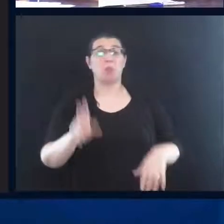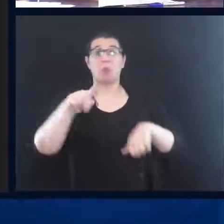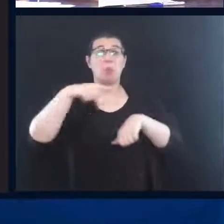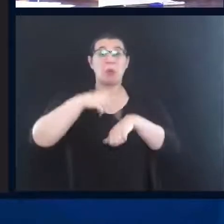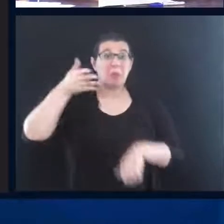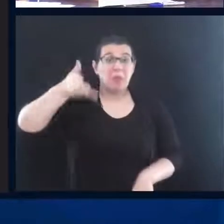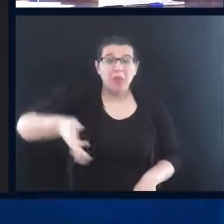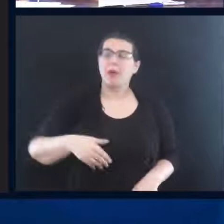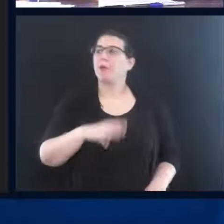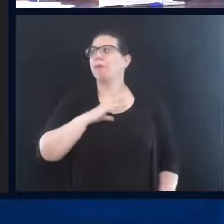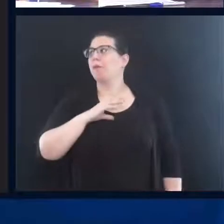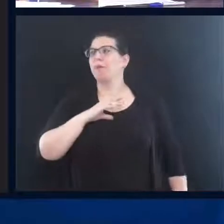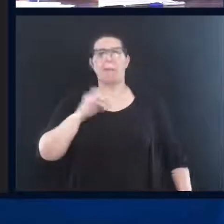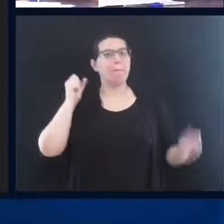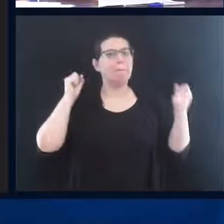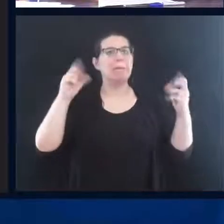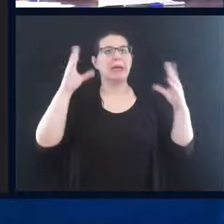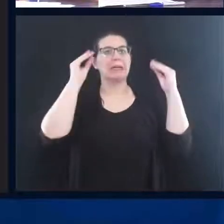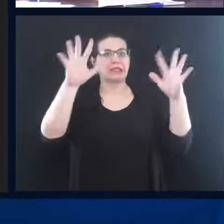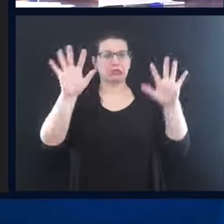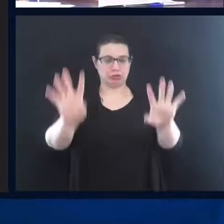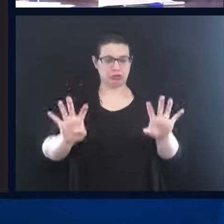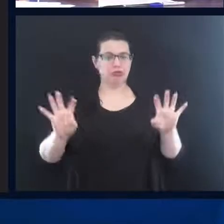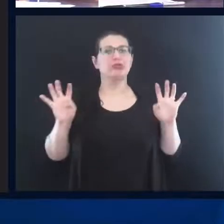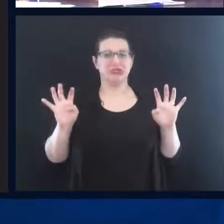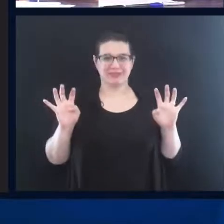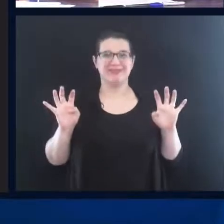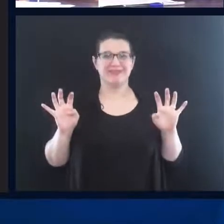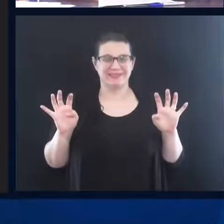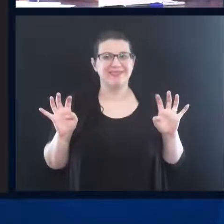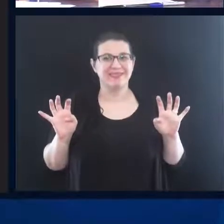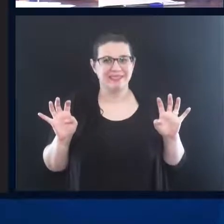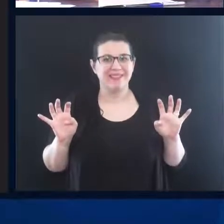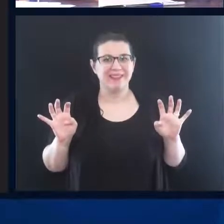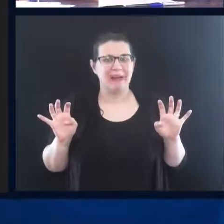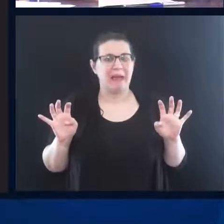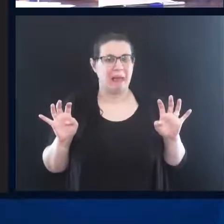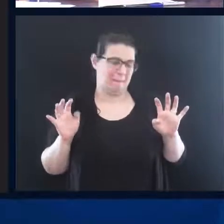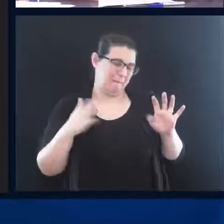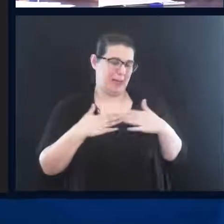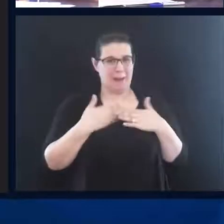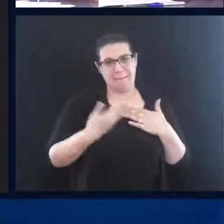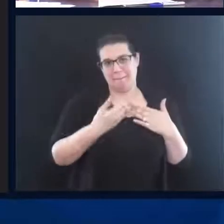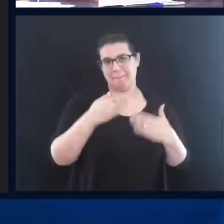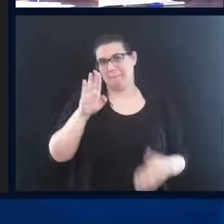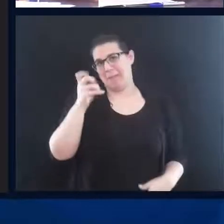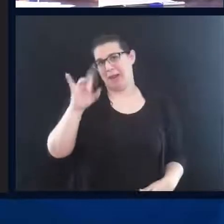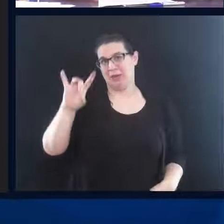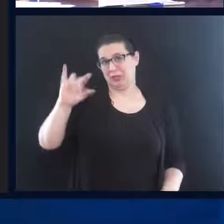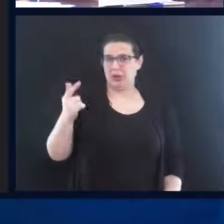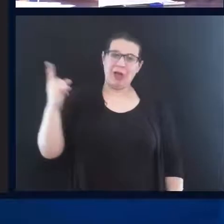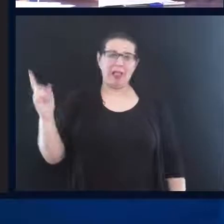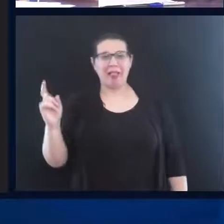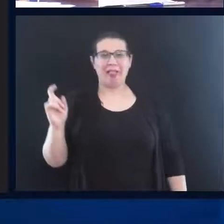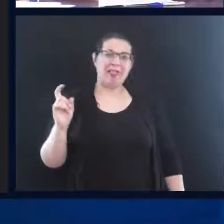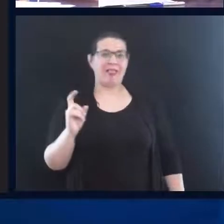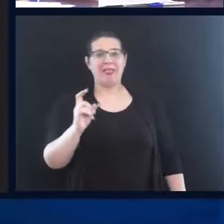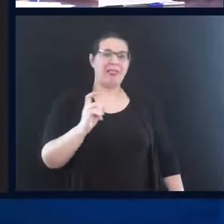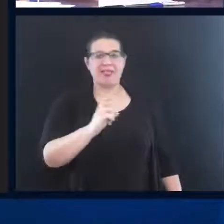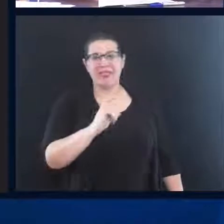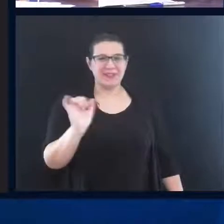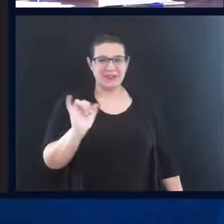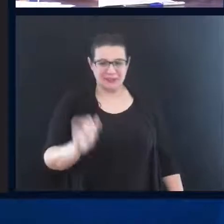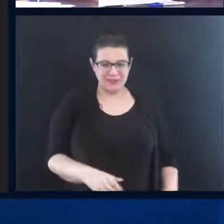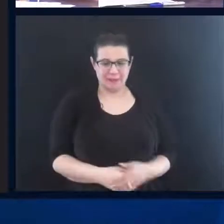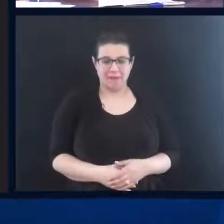absolutely many of their teachers and everything, and their little baby dog was coming out as well. Now just think about it